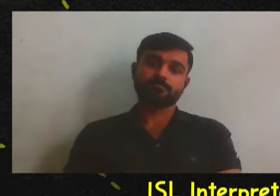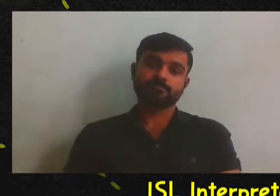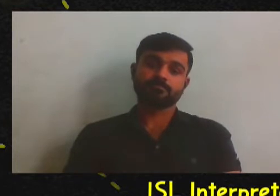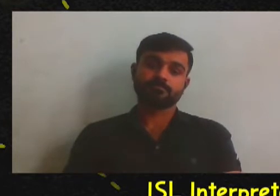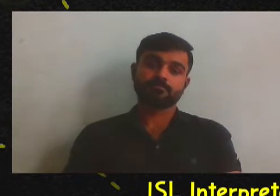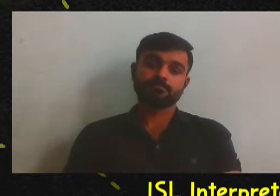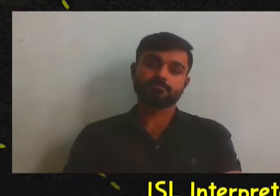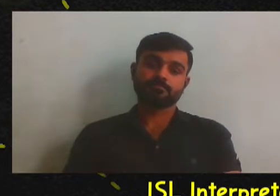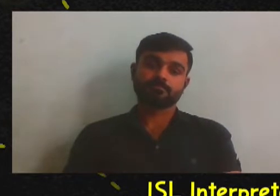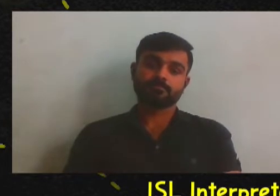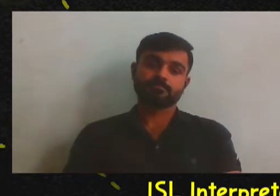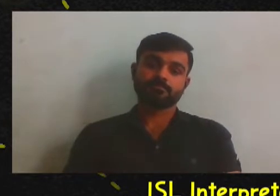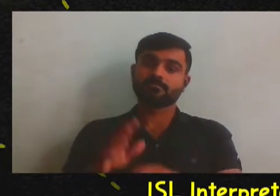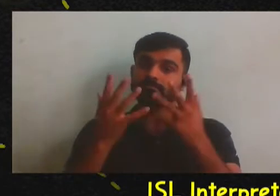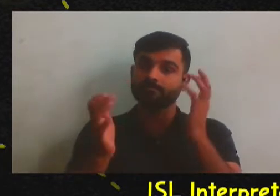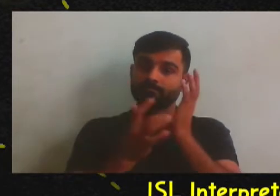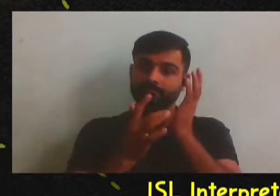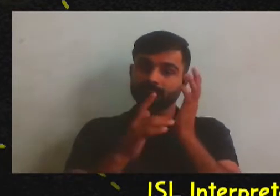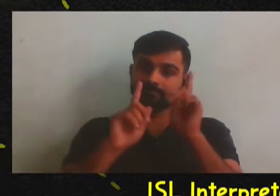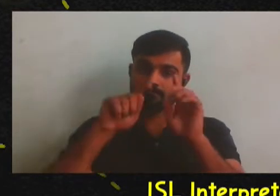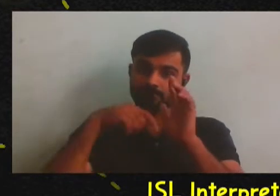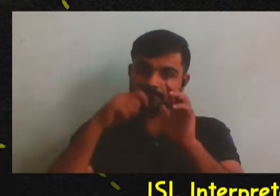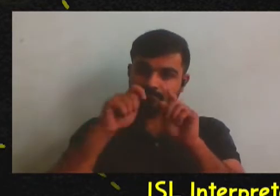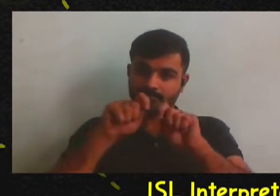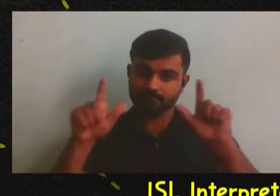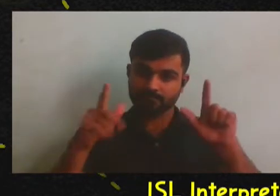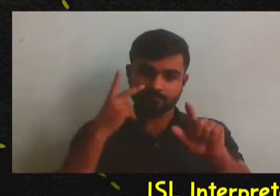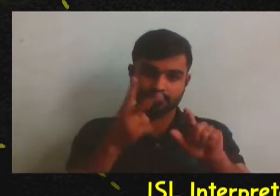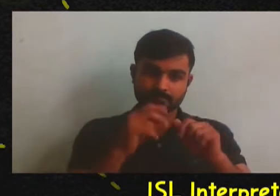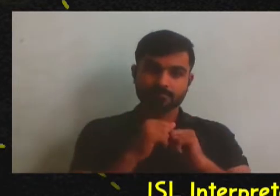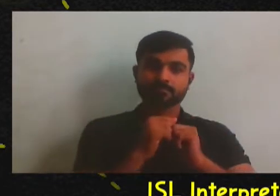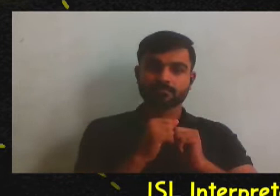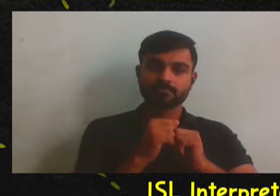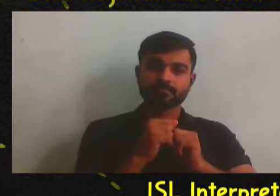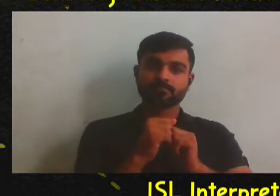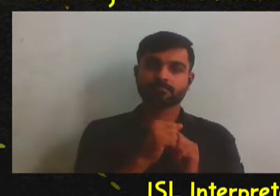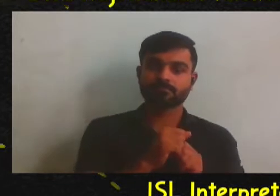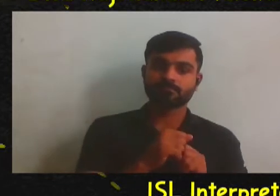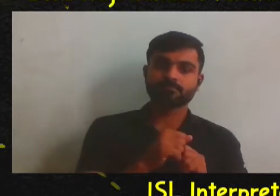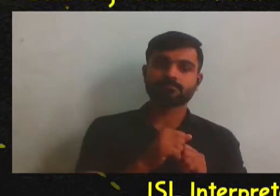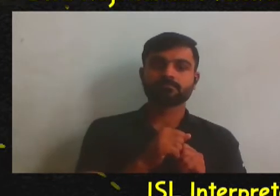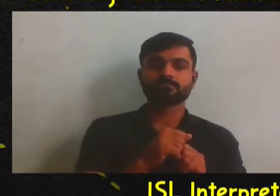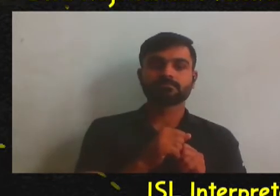If anyone from the tech team can project the word cloud, but it's I